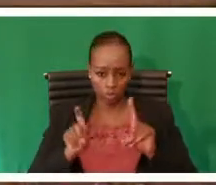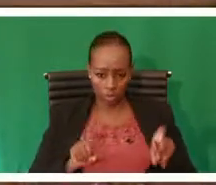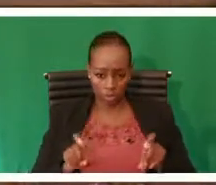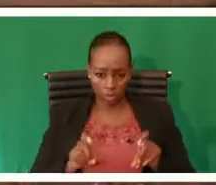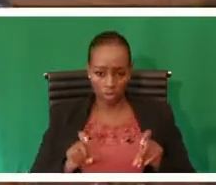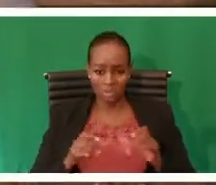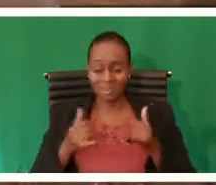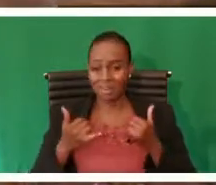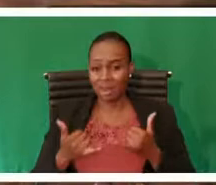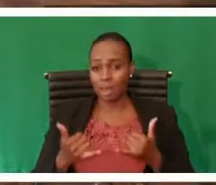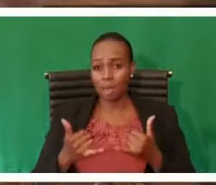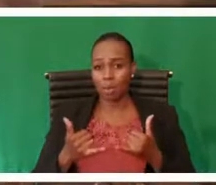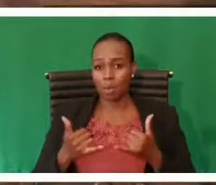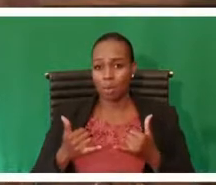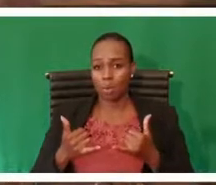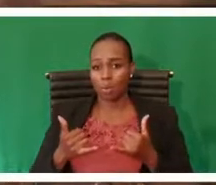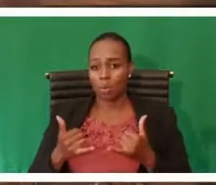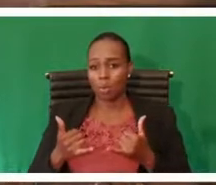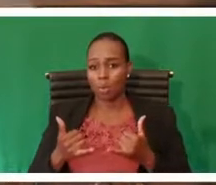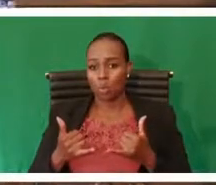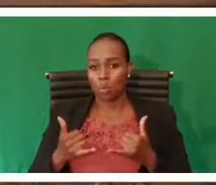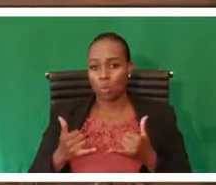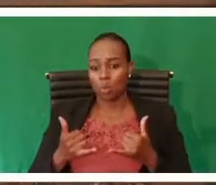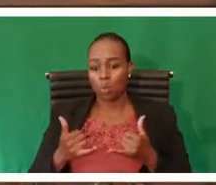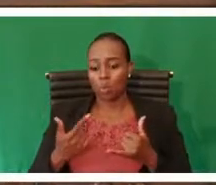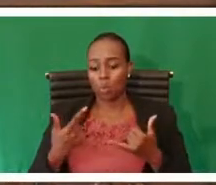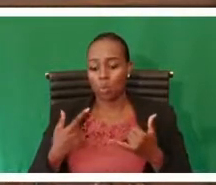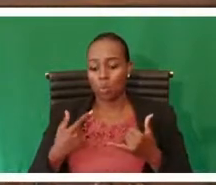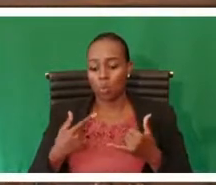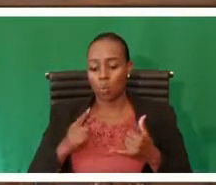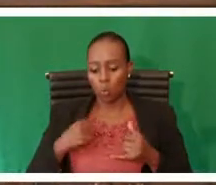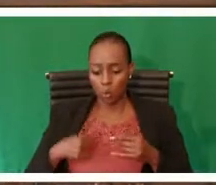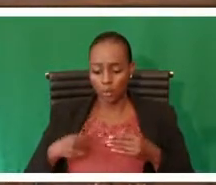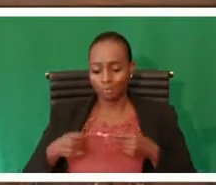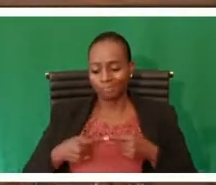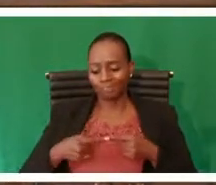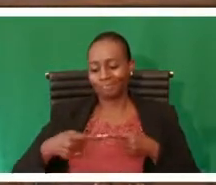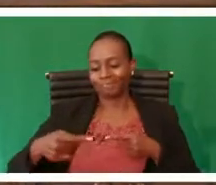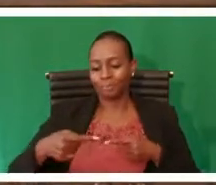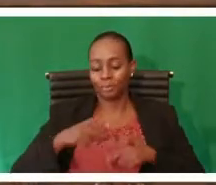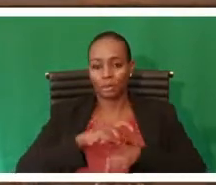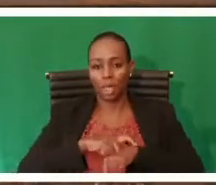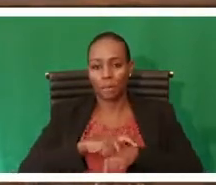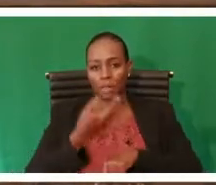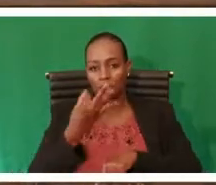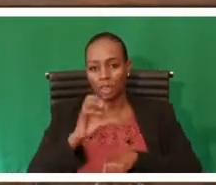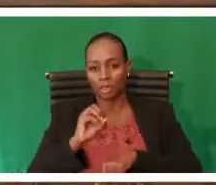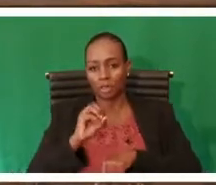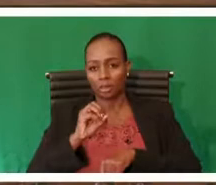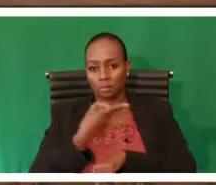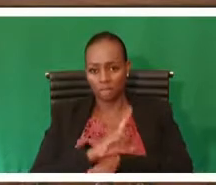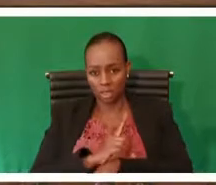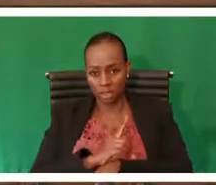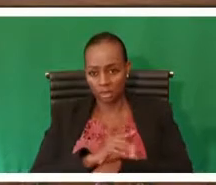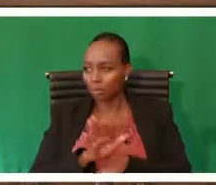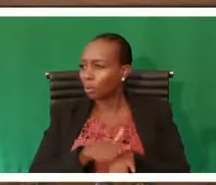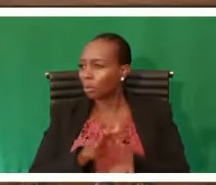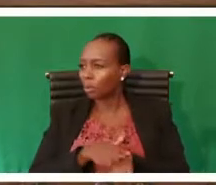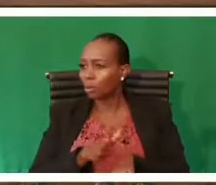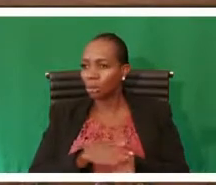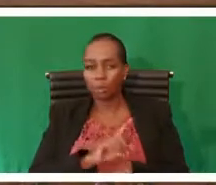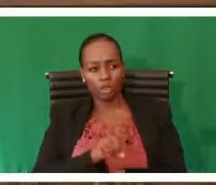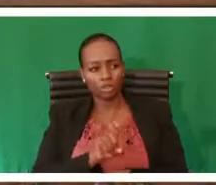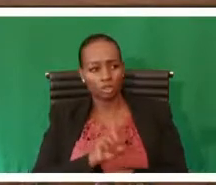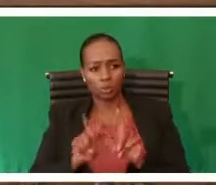having was extended for 30 minutes. So any further question, colleagues?